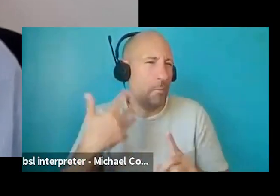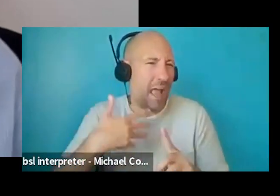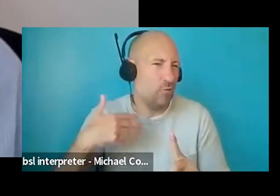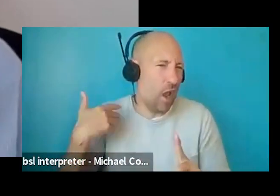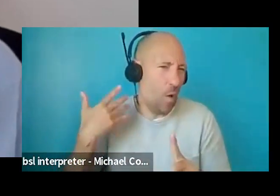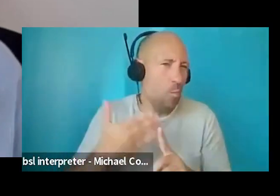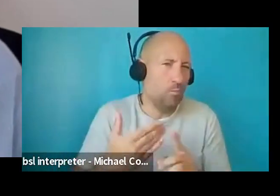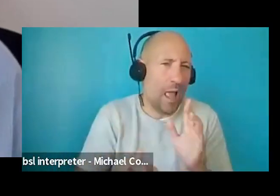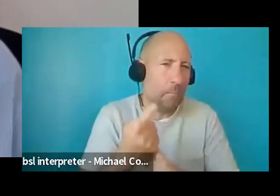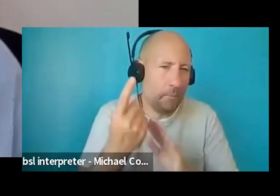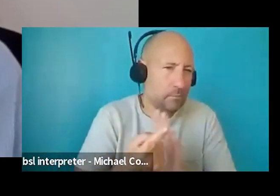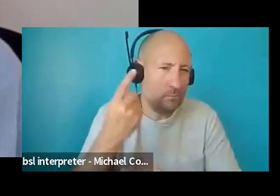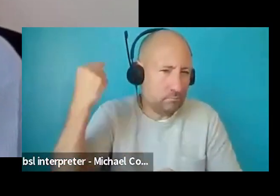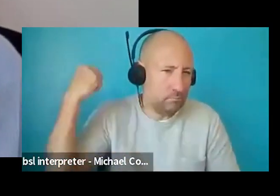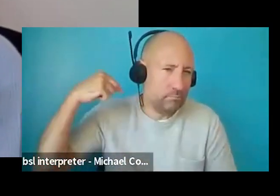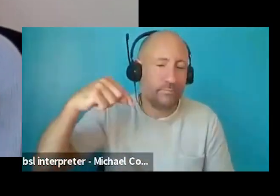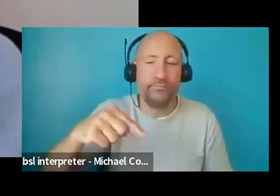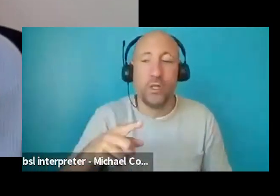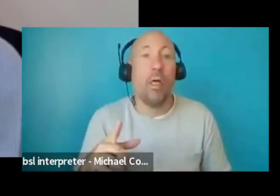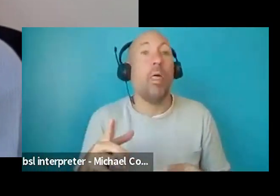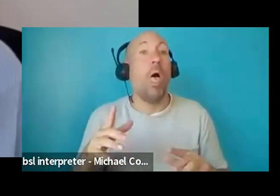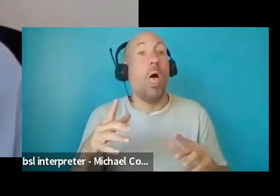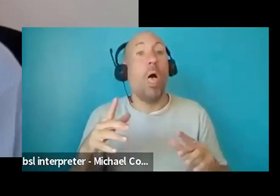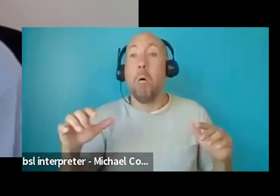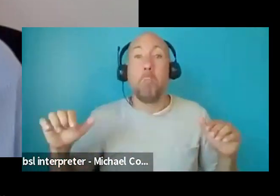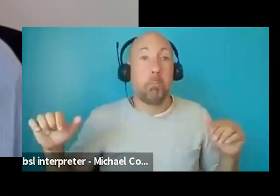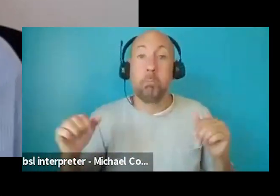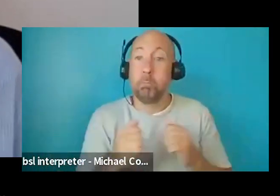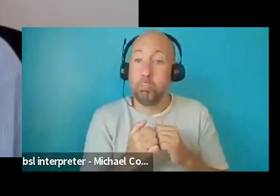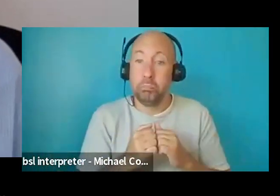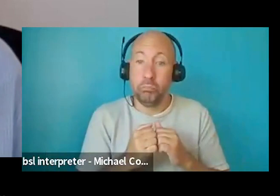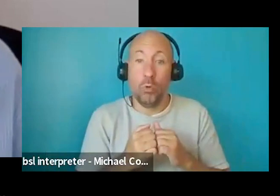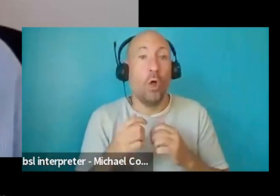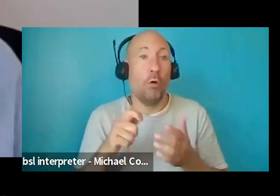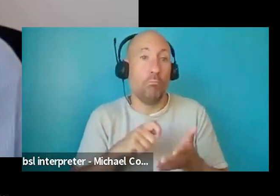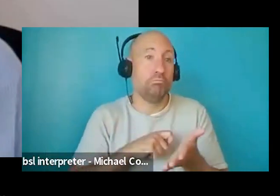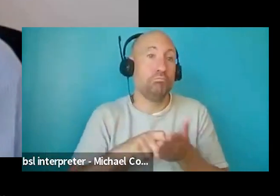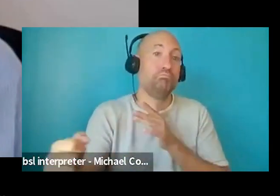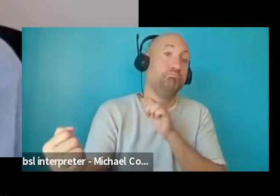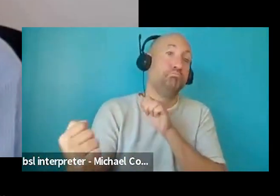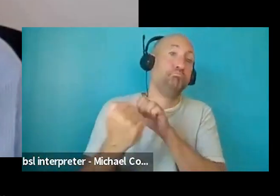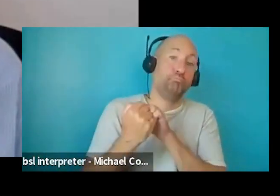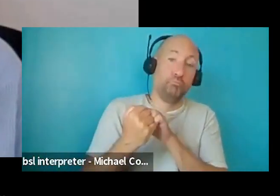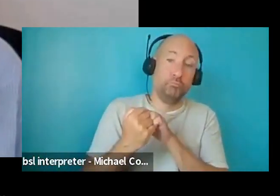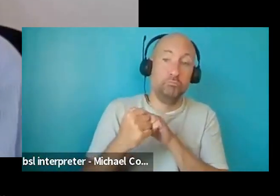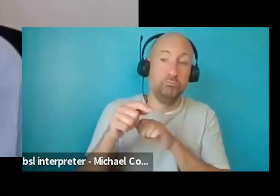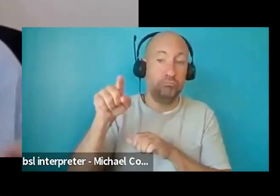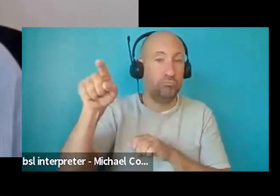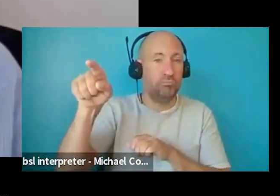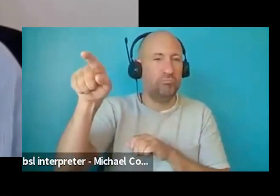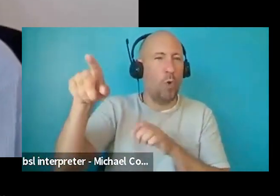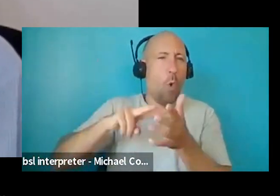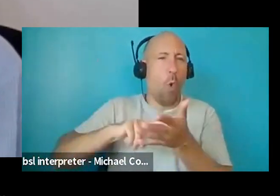an agreement was signed by AGIS, which is the Italian